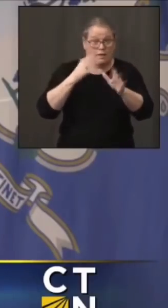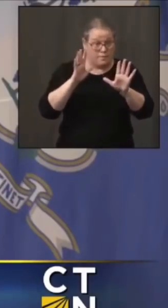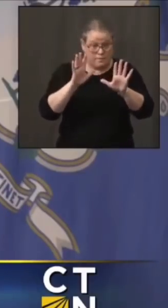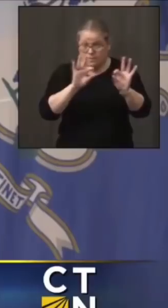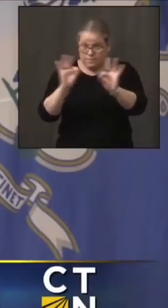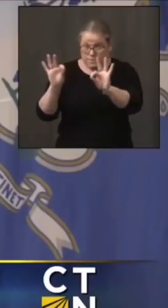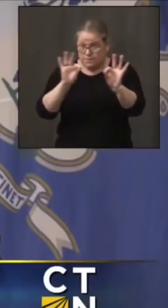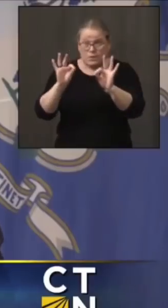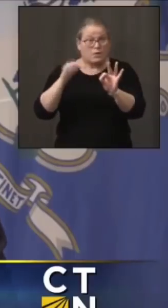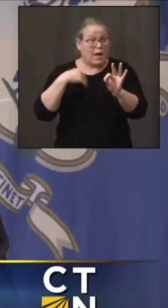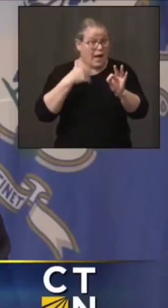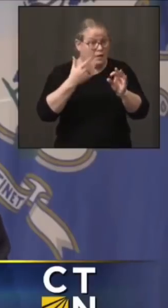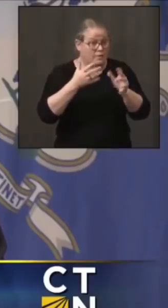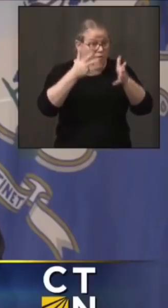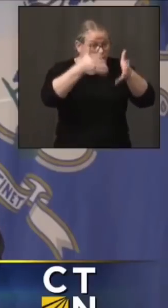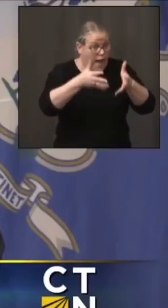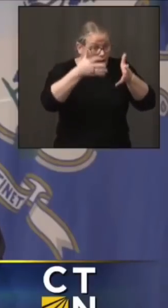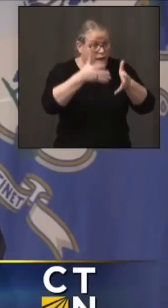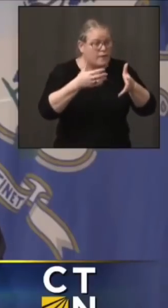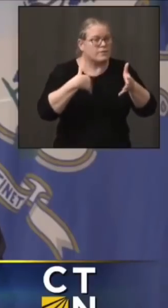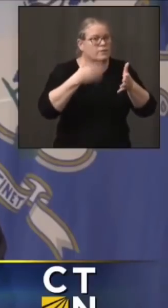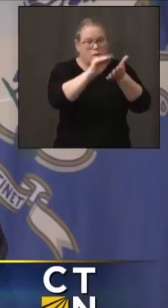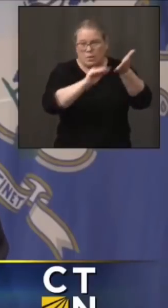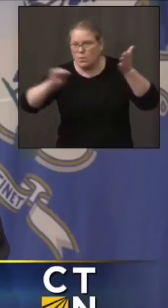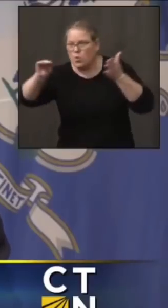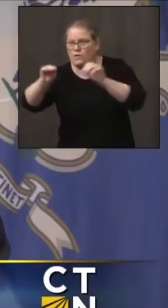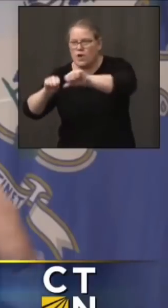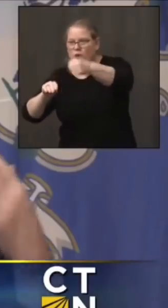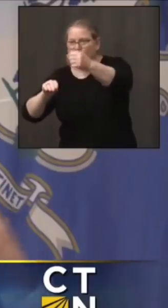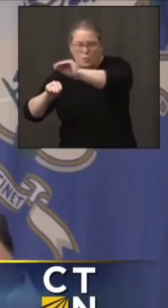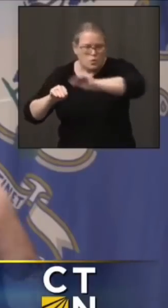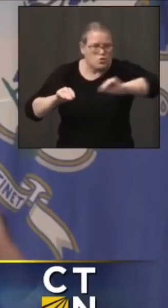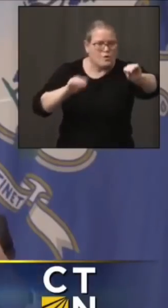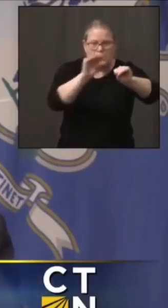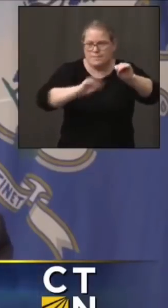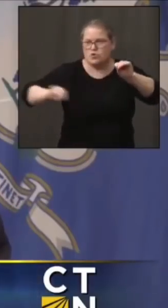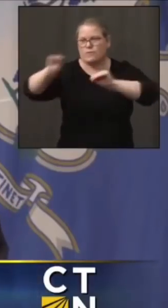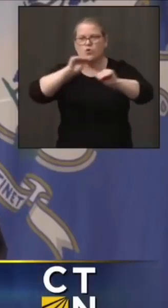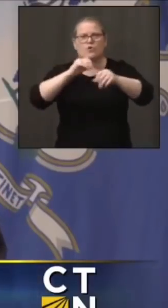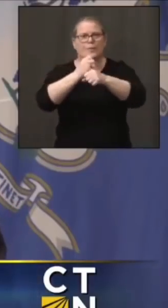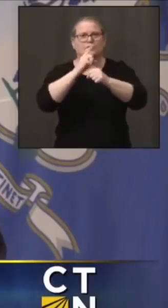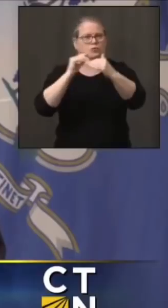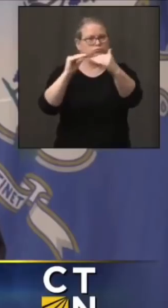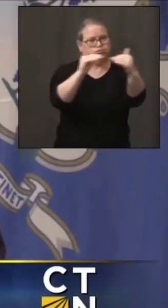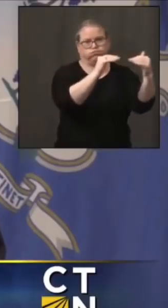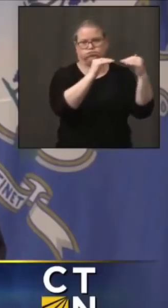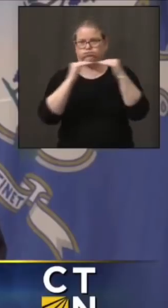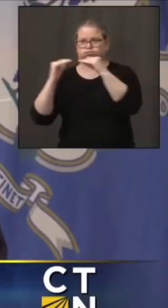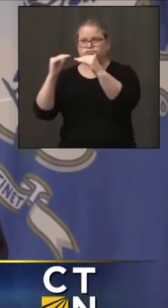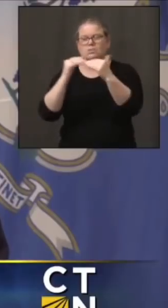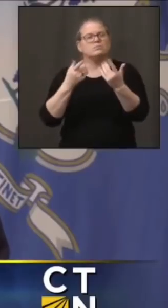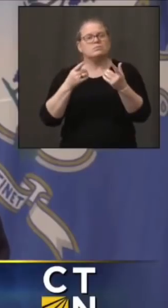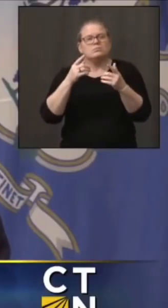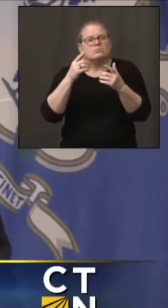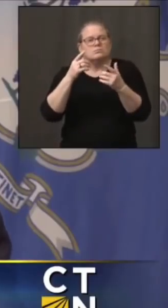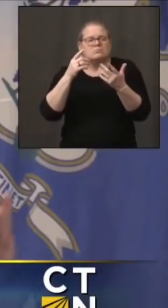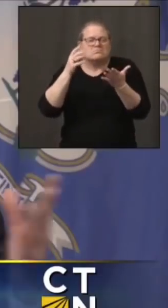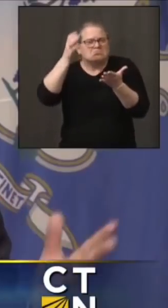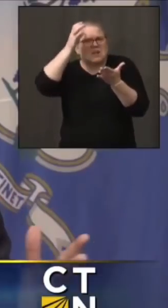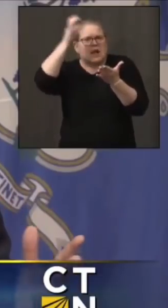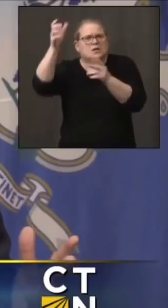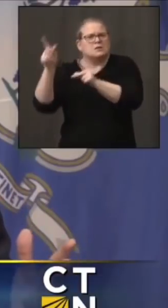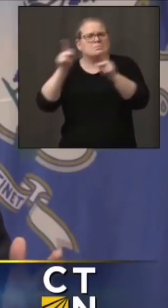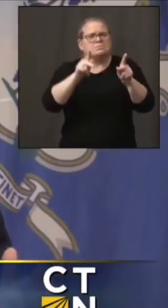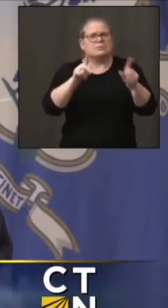them the supply they needed to take care of the next day or two. So it's the same sort of theory as you have now with a vaccine. It's not like I have a